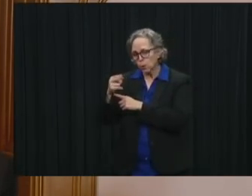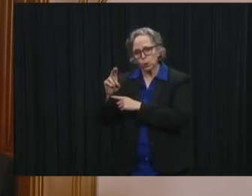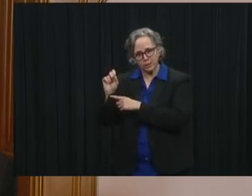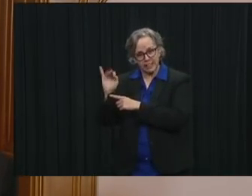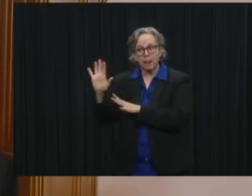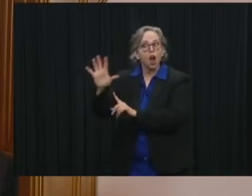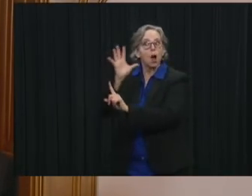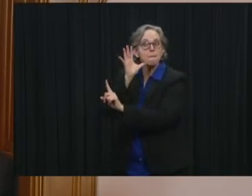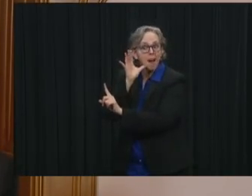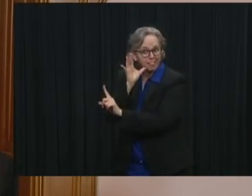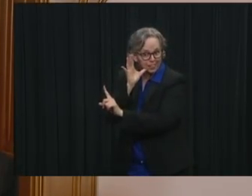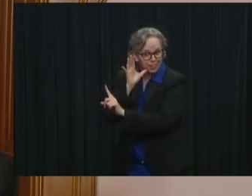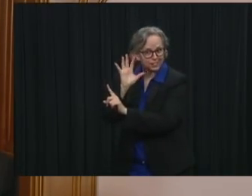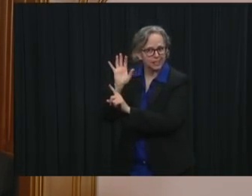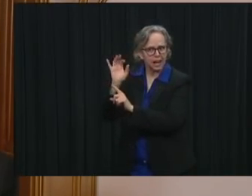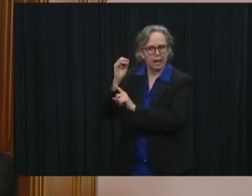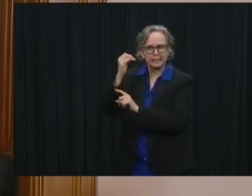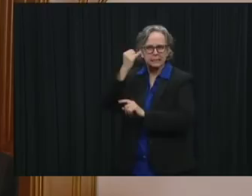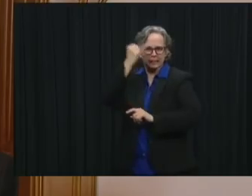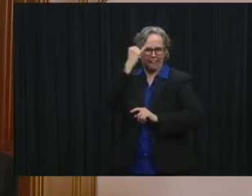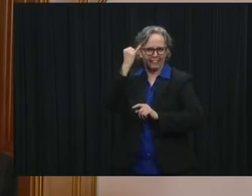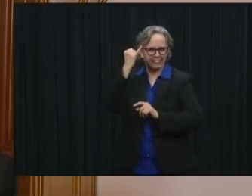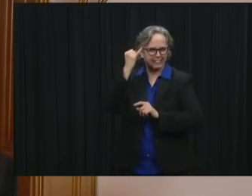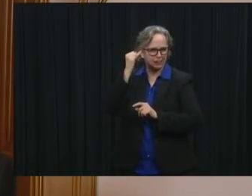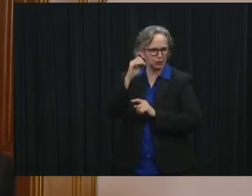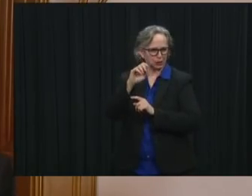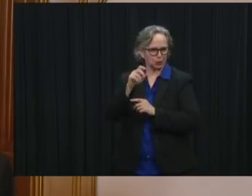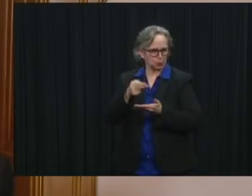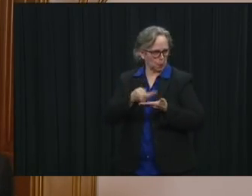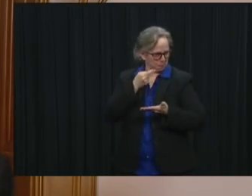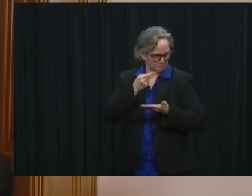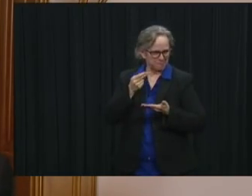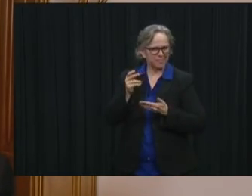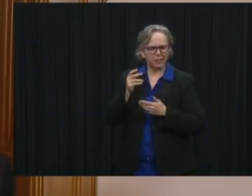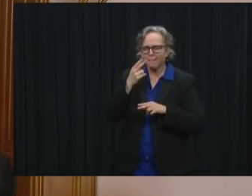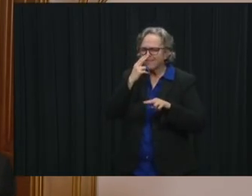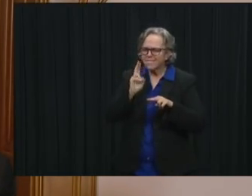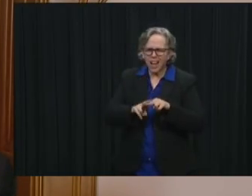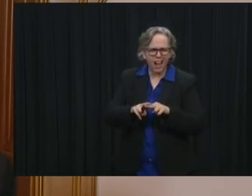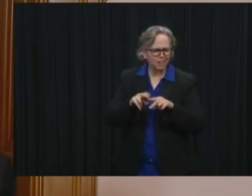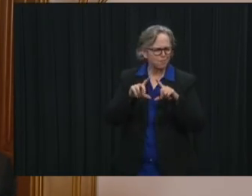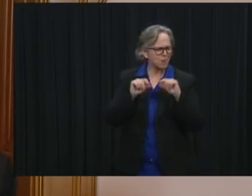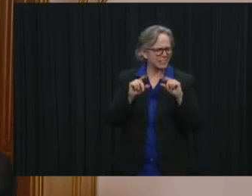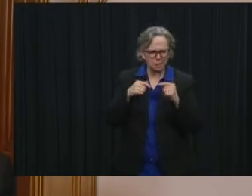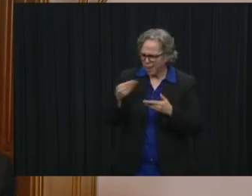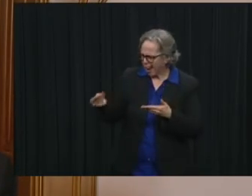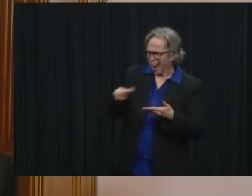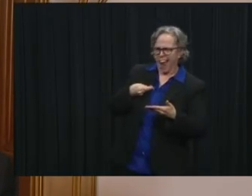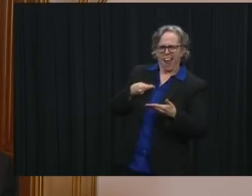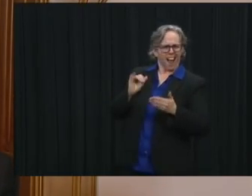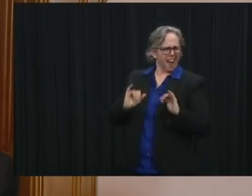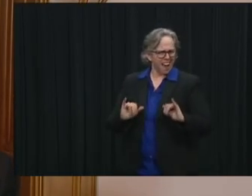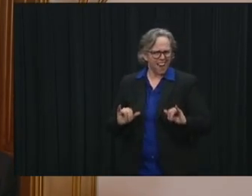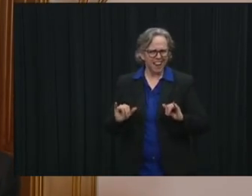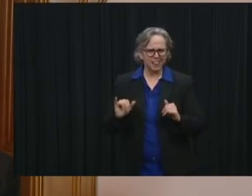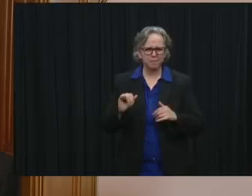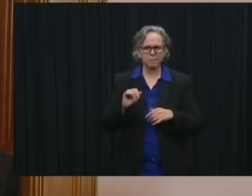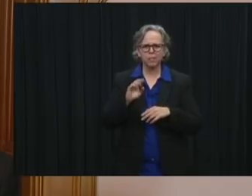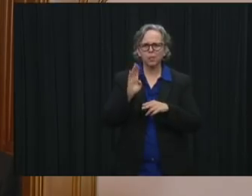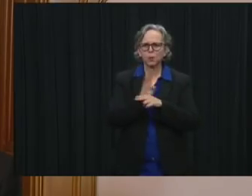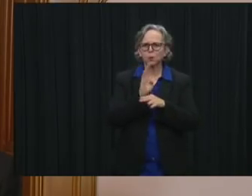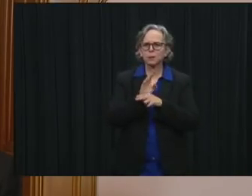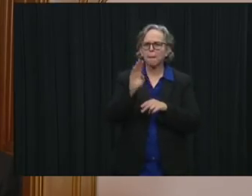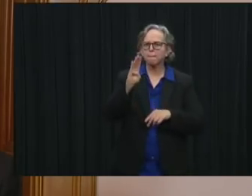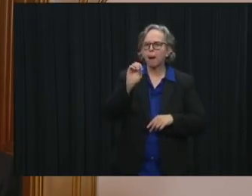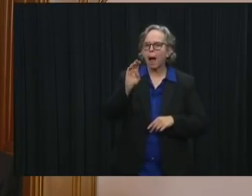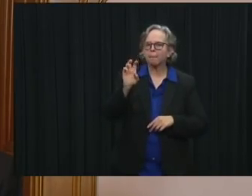together for the election, and it's a fun recipe. It actually, in her recipe, she uses Bob Evans sausage. I